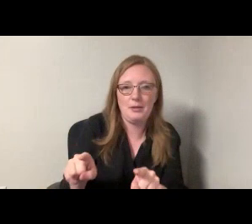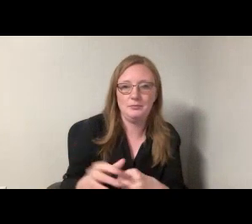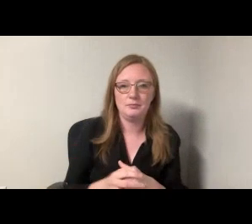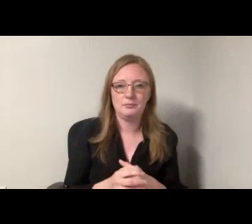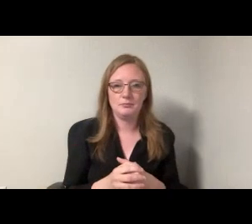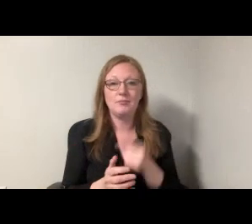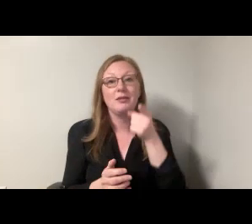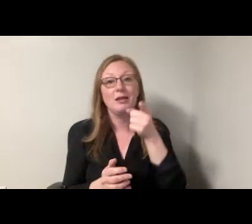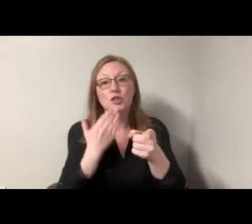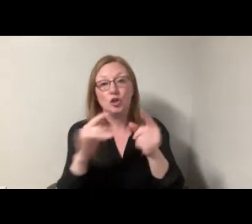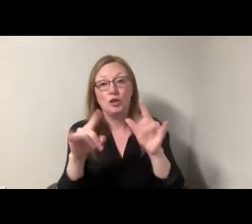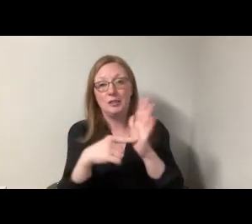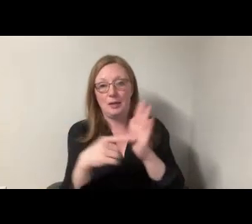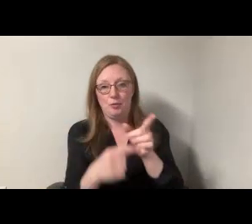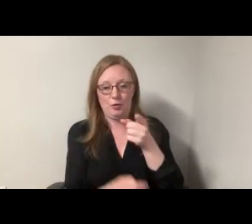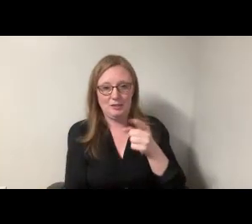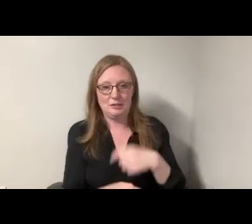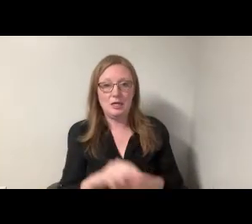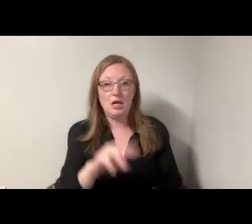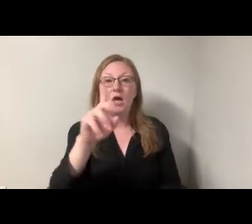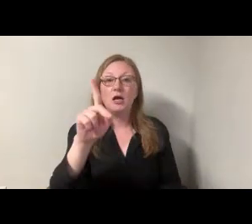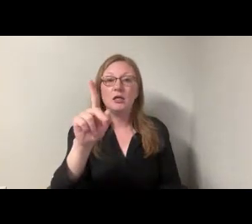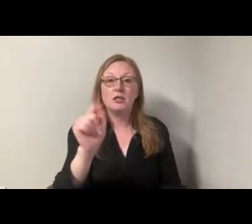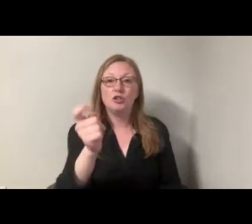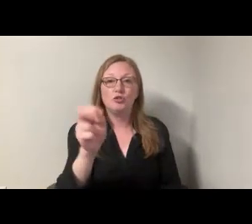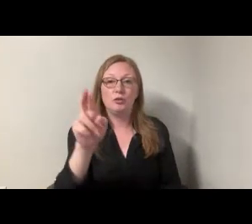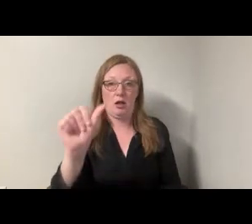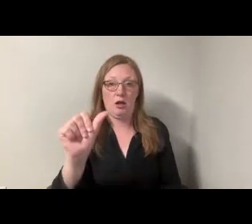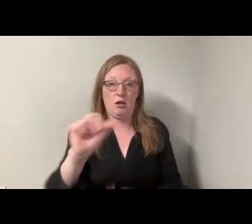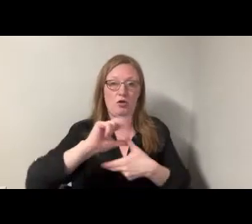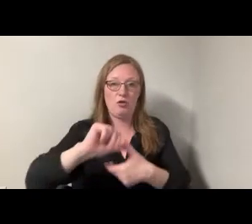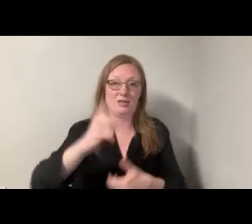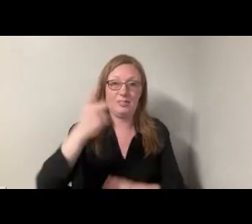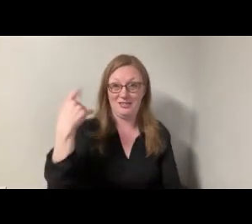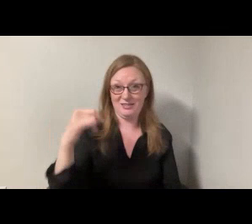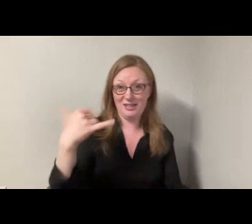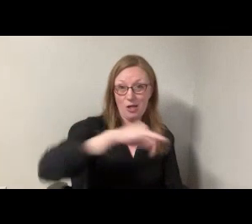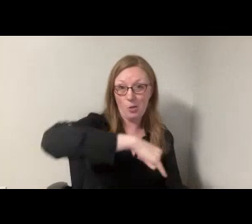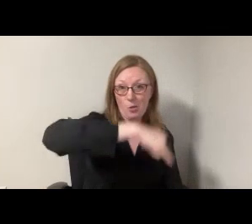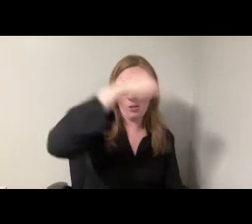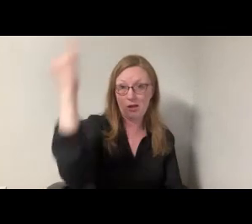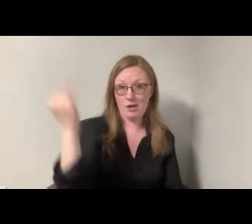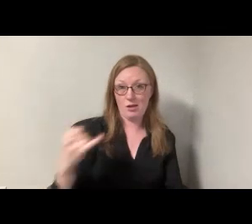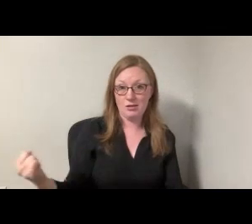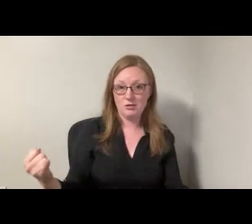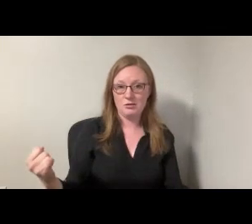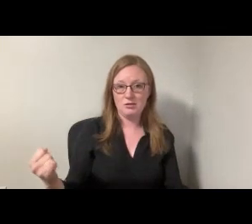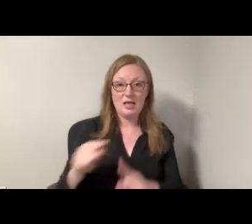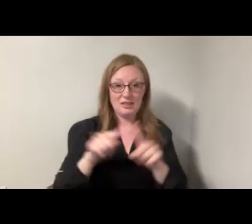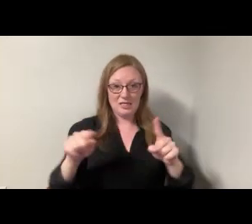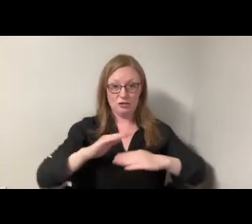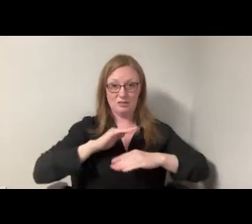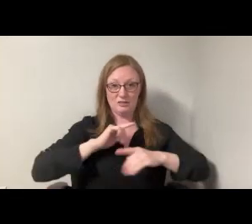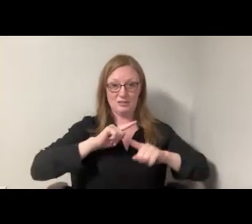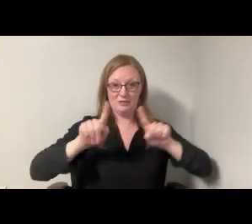Here's a good example right here, Hurricane Katrina. See this yellow line. This is all the different